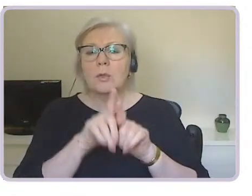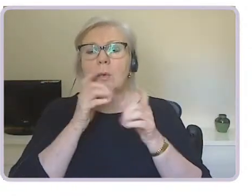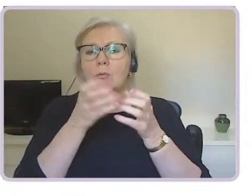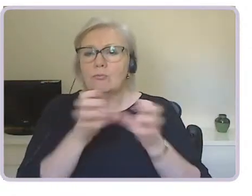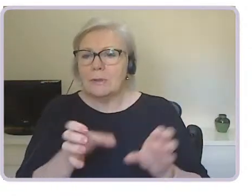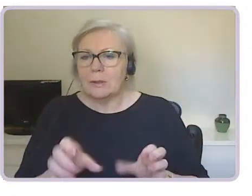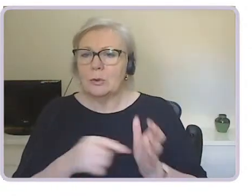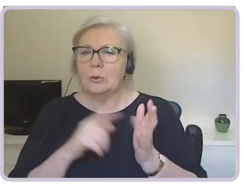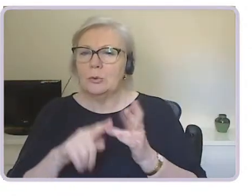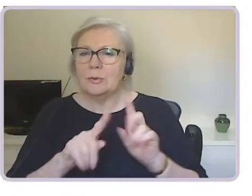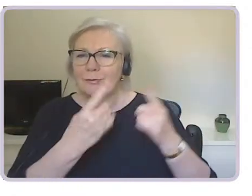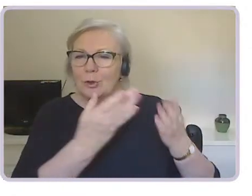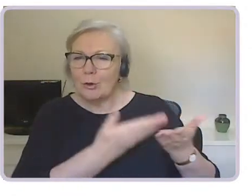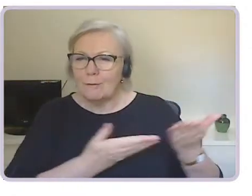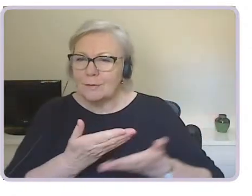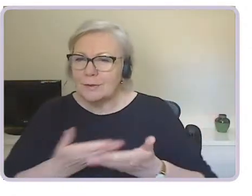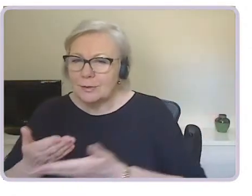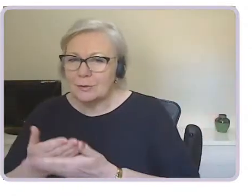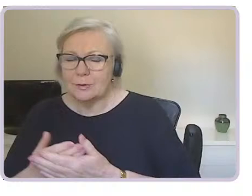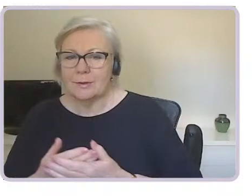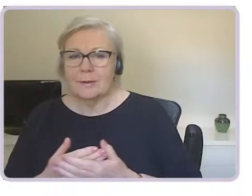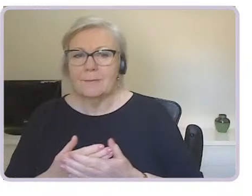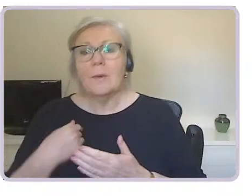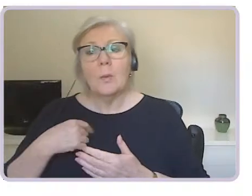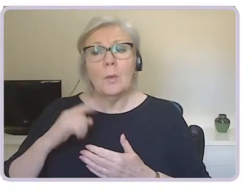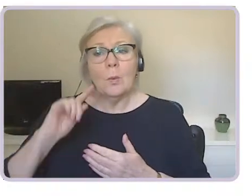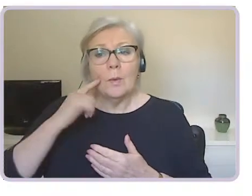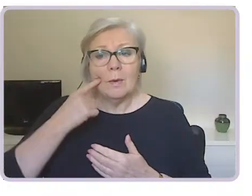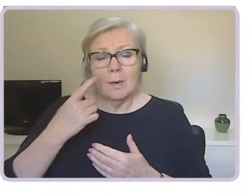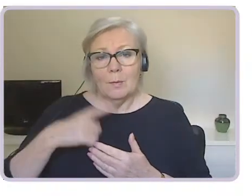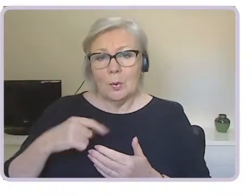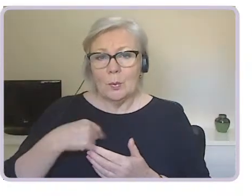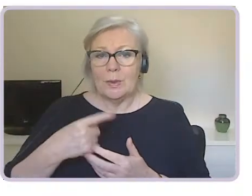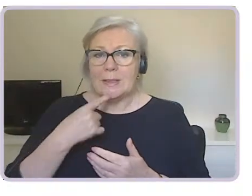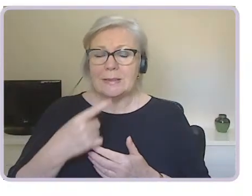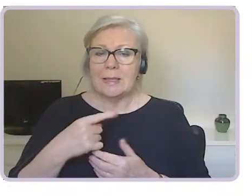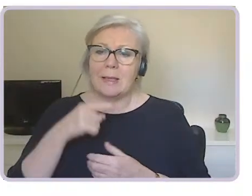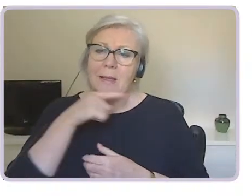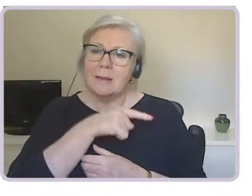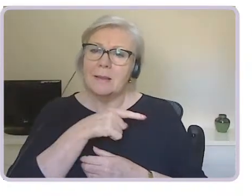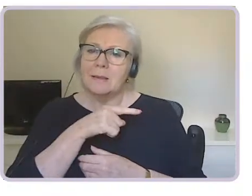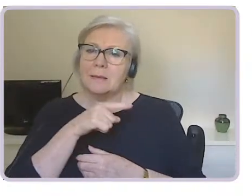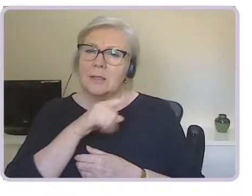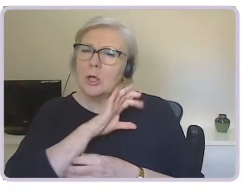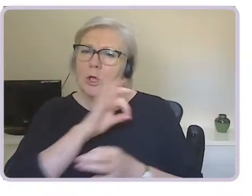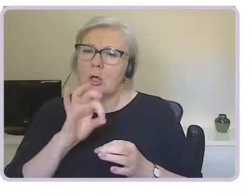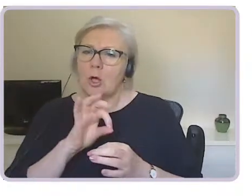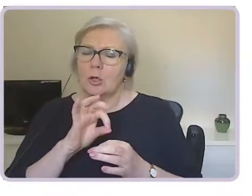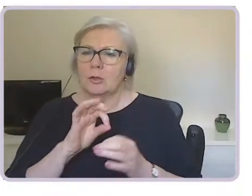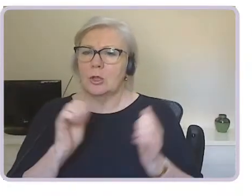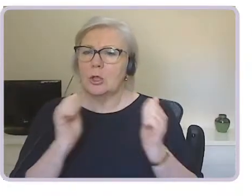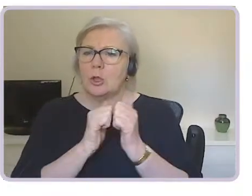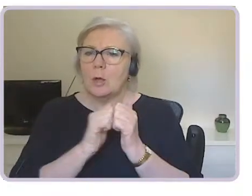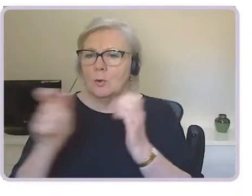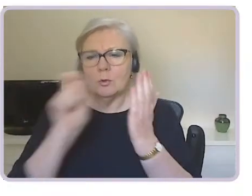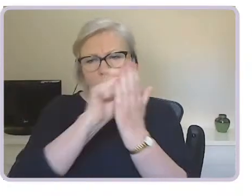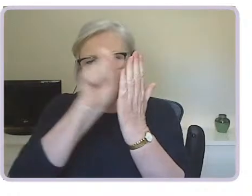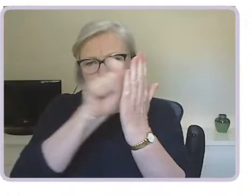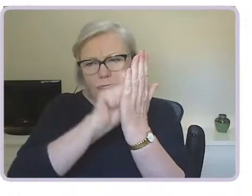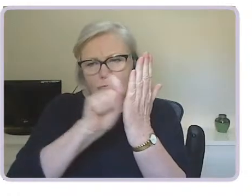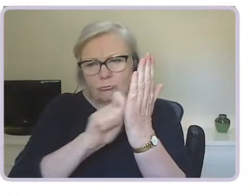we've been intentional by saying this is not necessarily a written document you fill out, although there's lots of room for